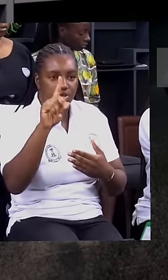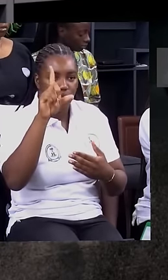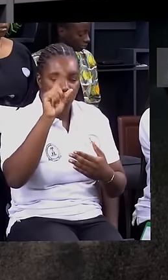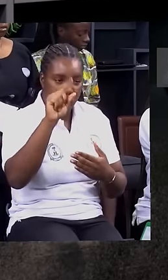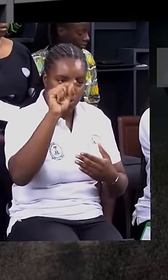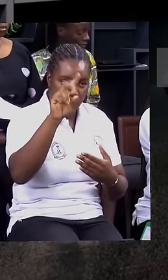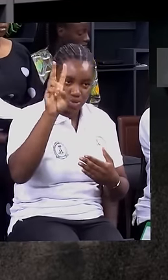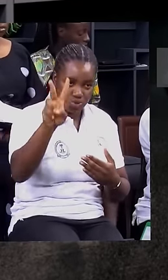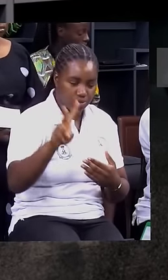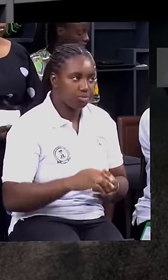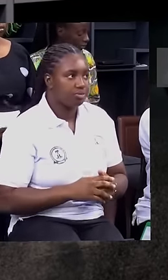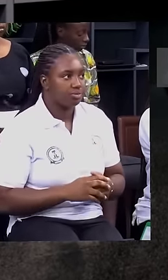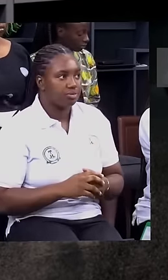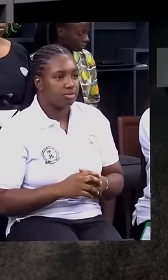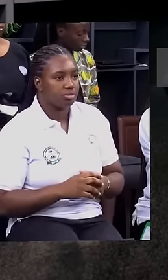2022, by